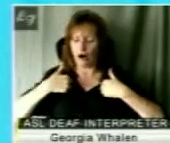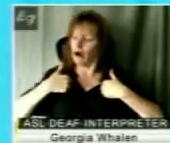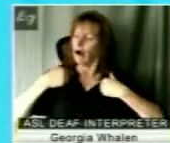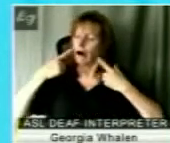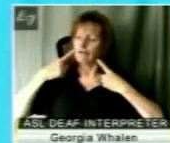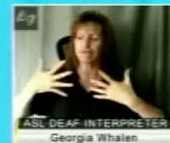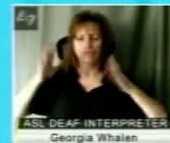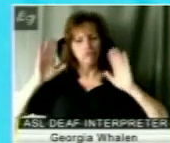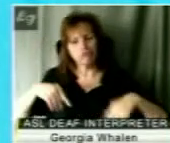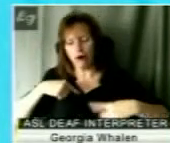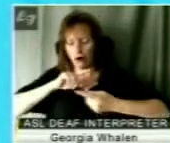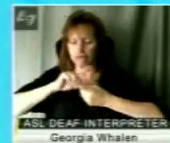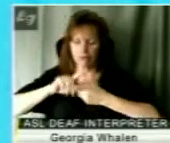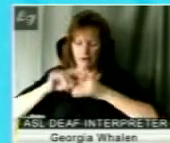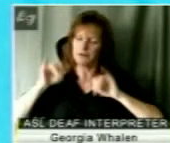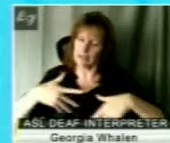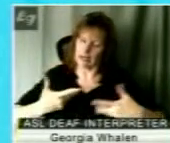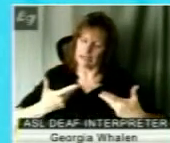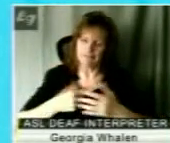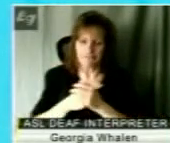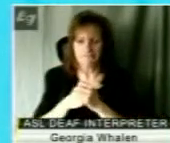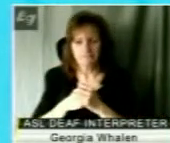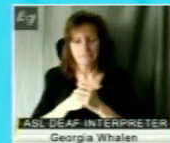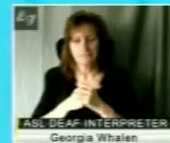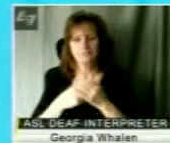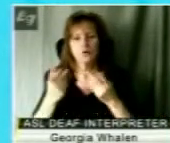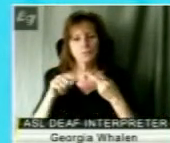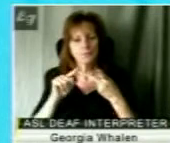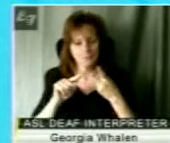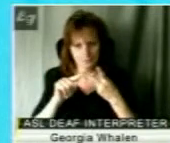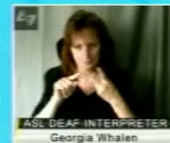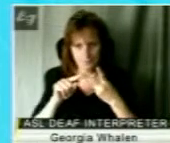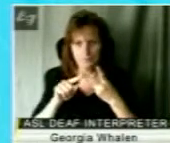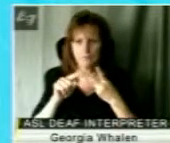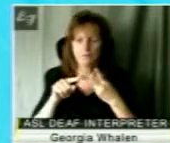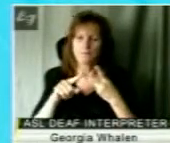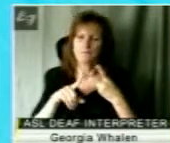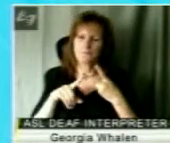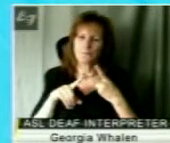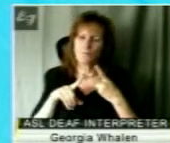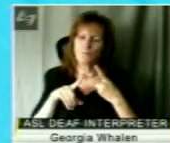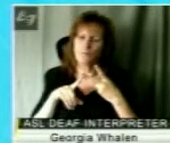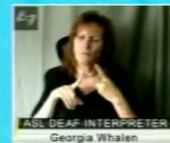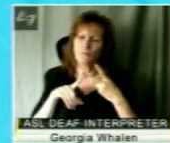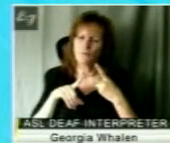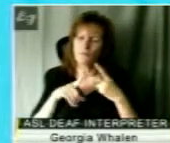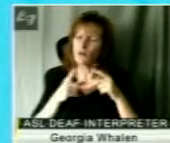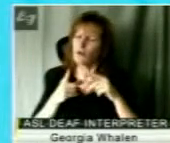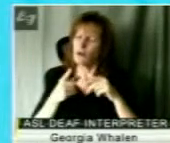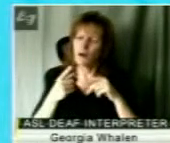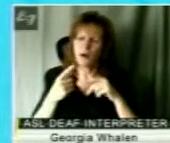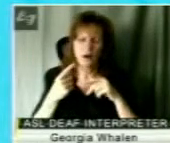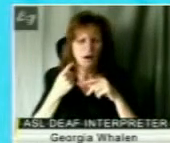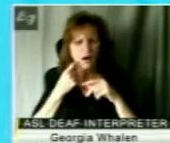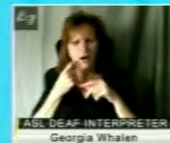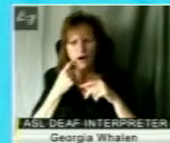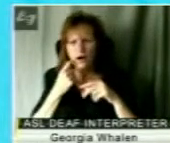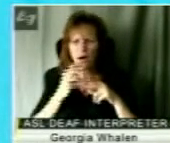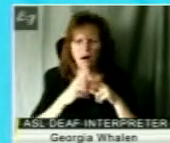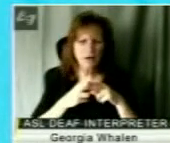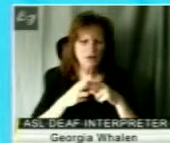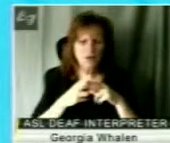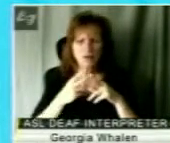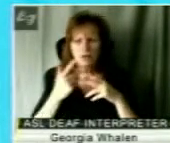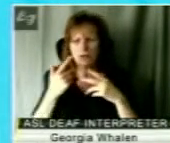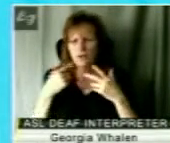wanted to ask you is, can you tell us a bit more about this social media campaign? I mean, if they are not getting the message now, the messages you've had out there for quite